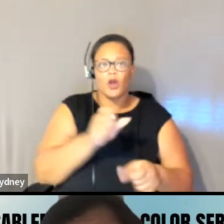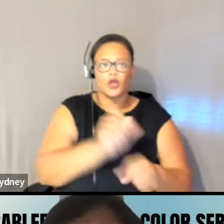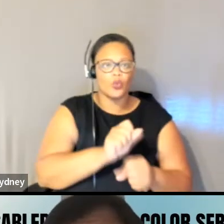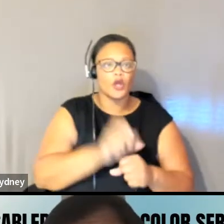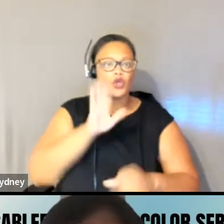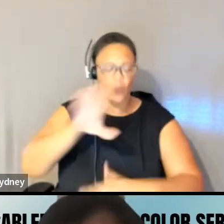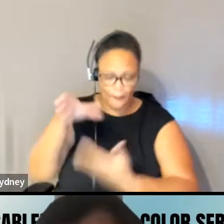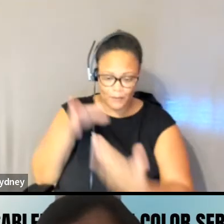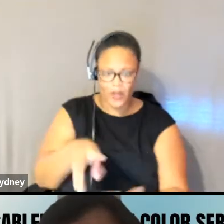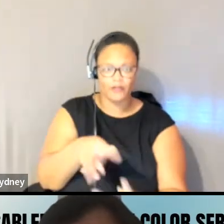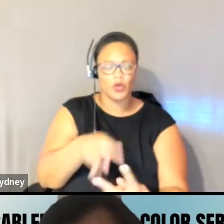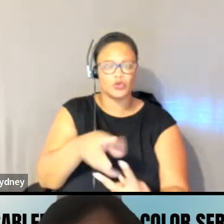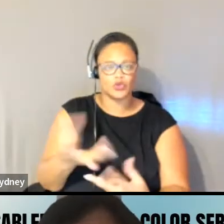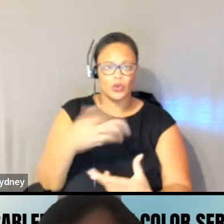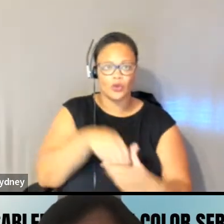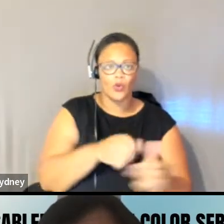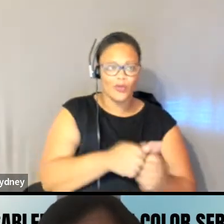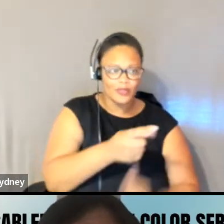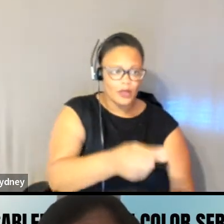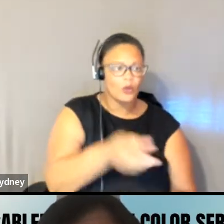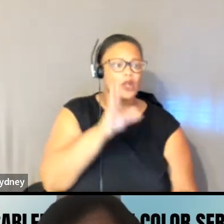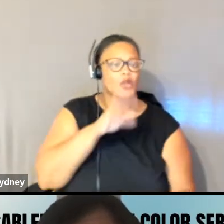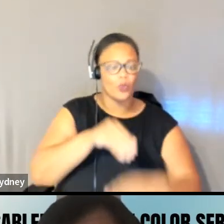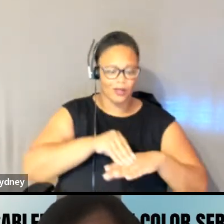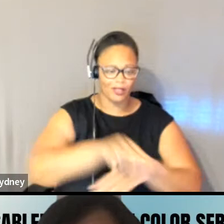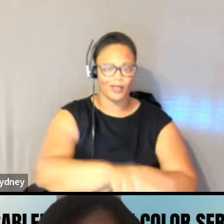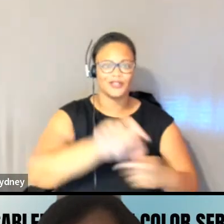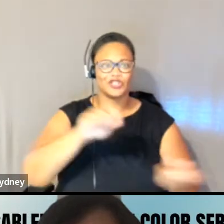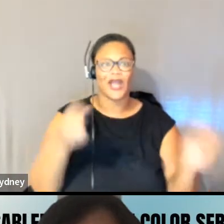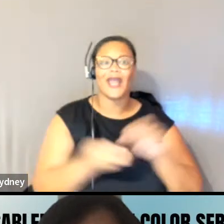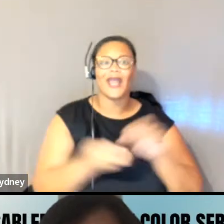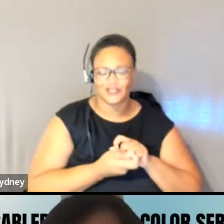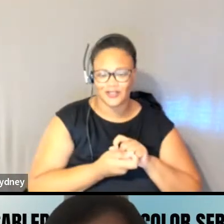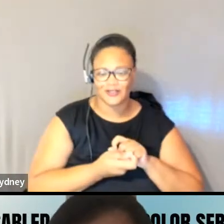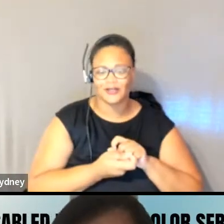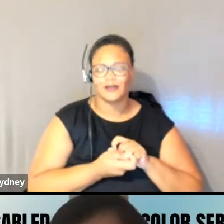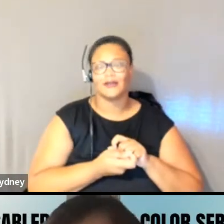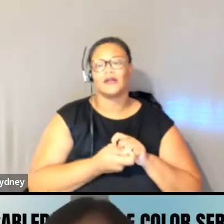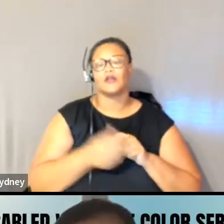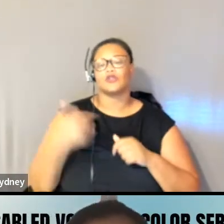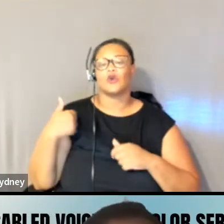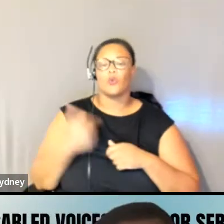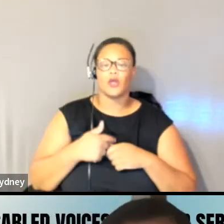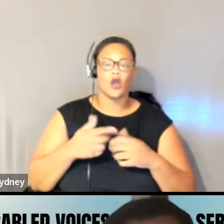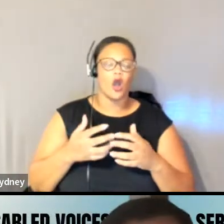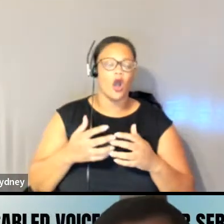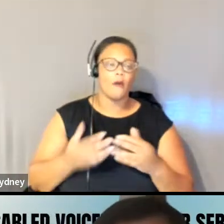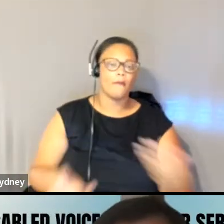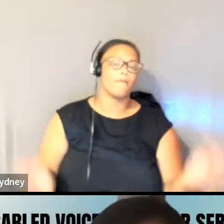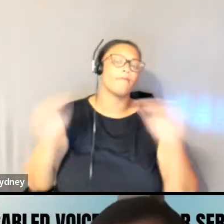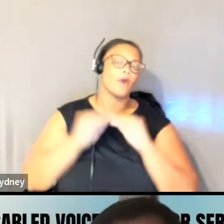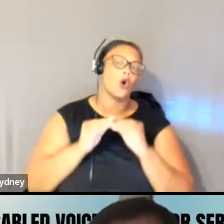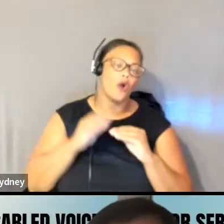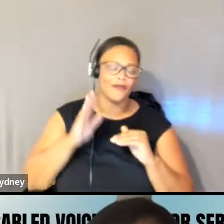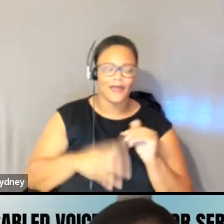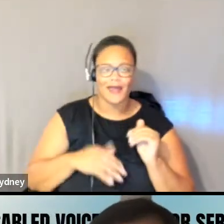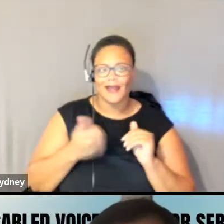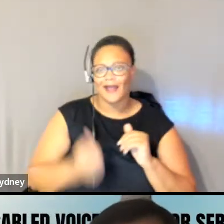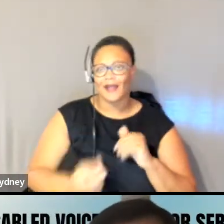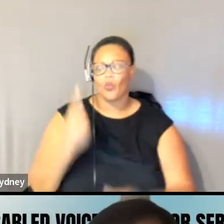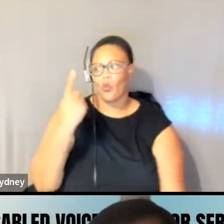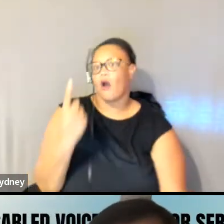change there. And I think that's one of the biggest things to push is we are so much more than any individual identity. So find that